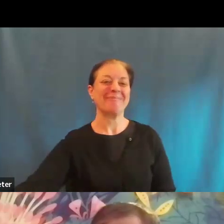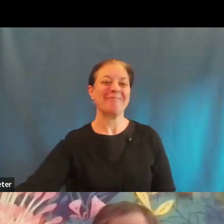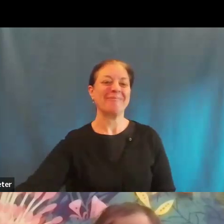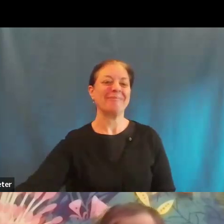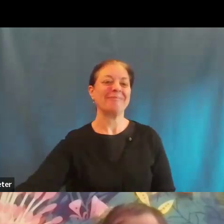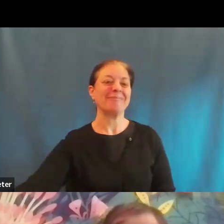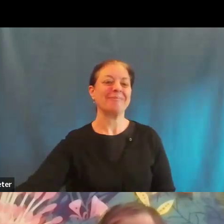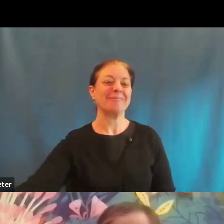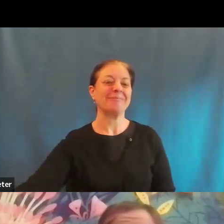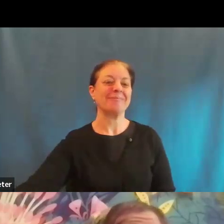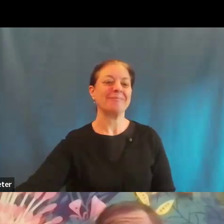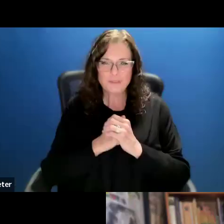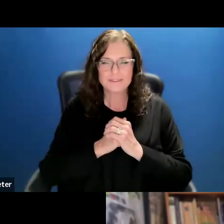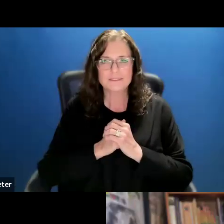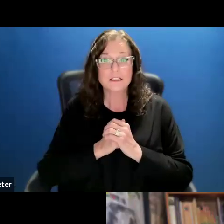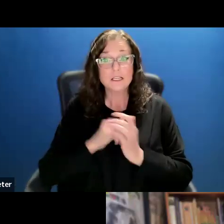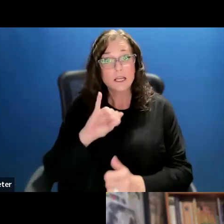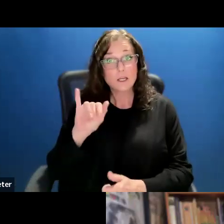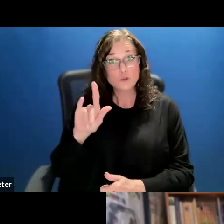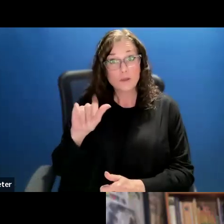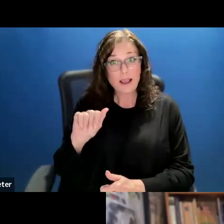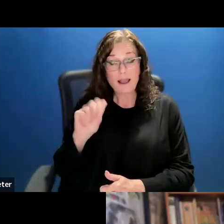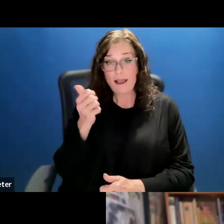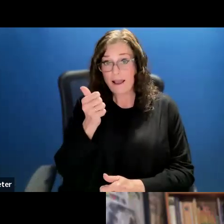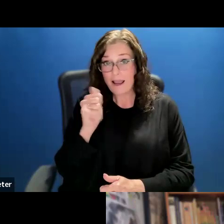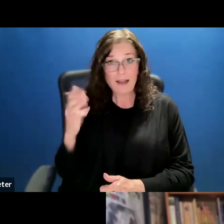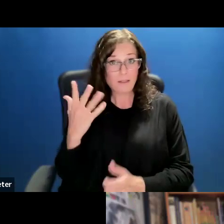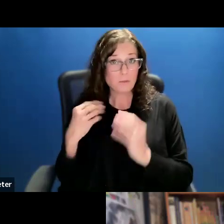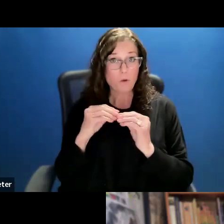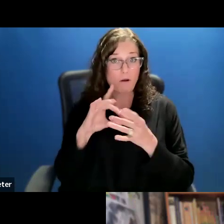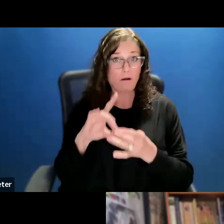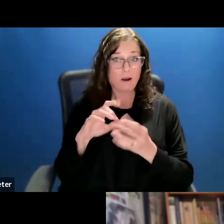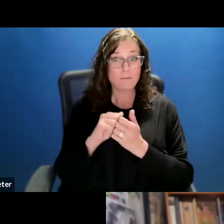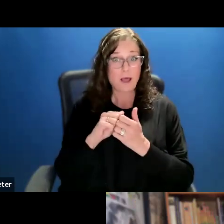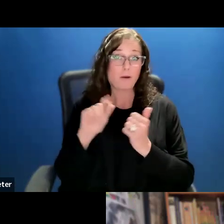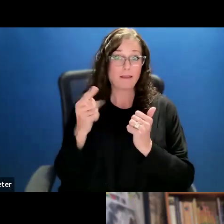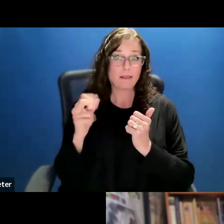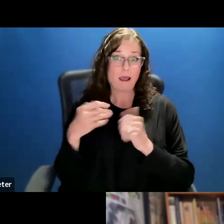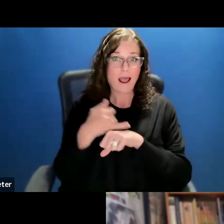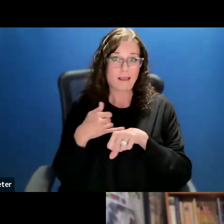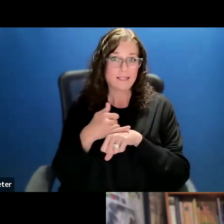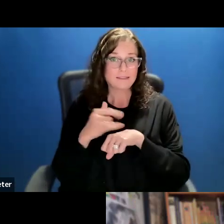Thank you. Julia, anything more about the island?